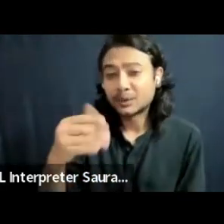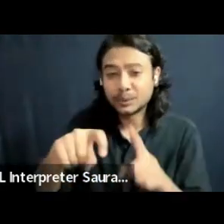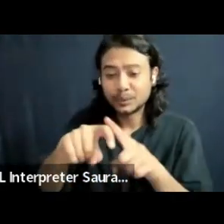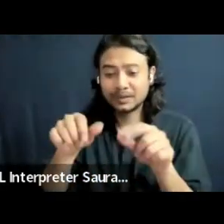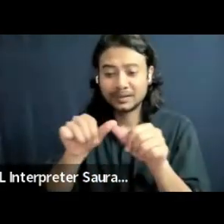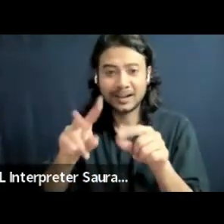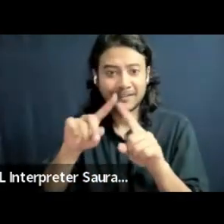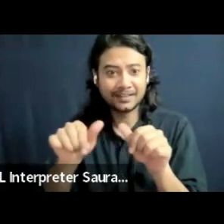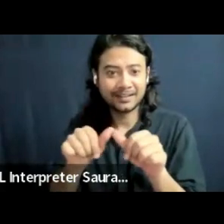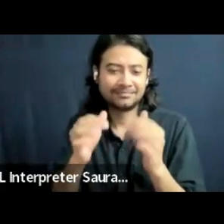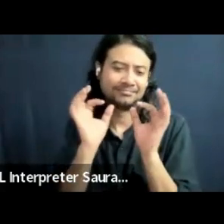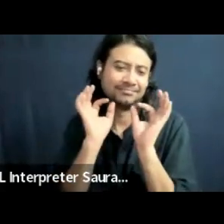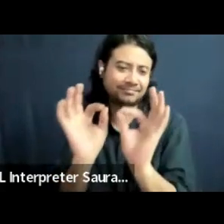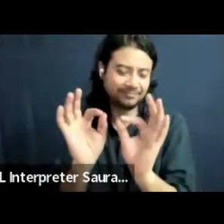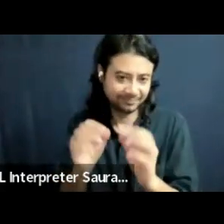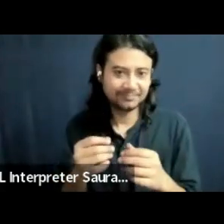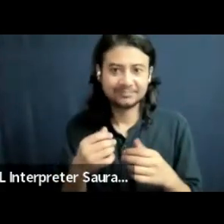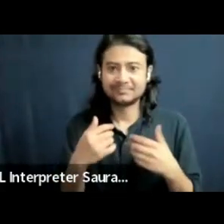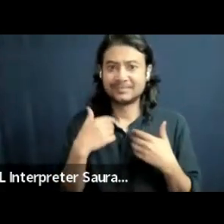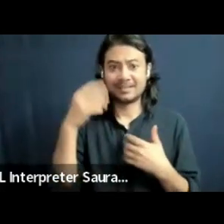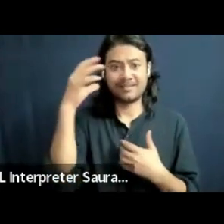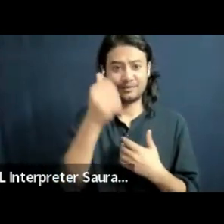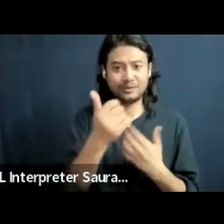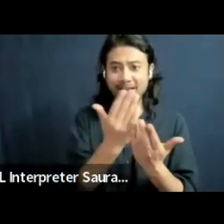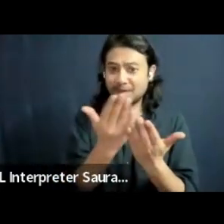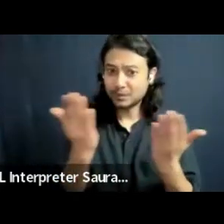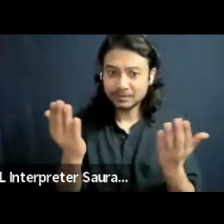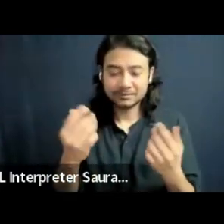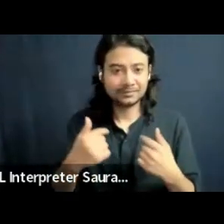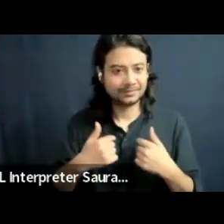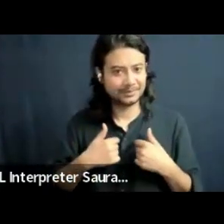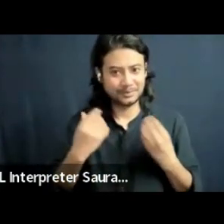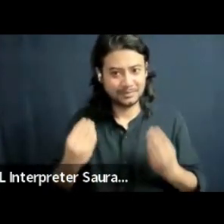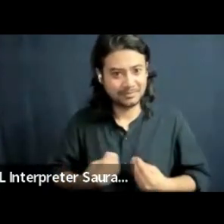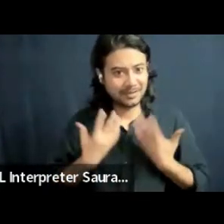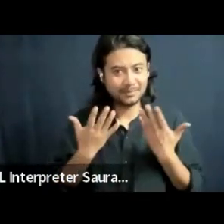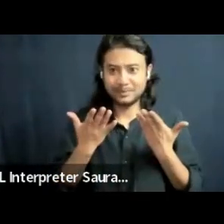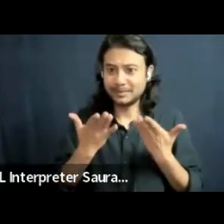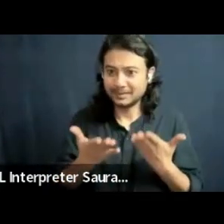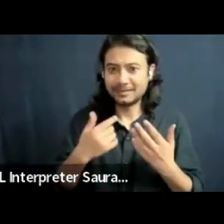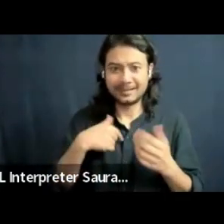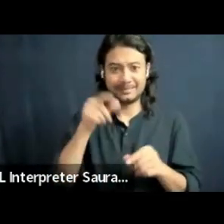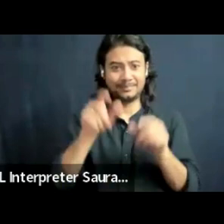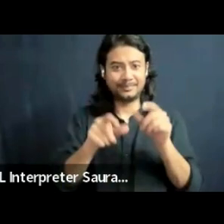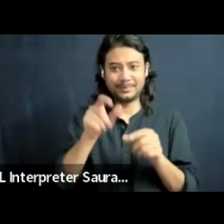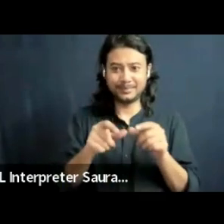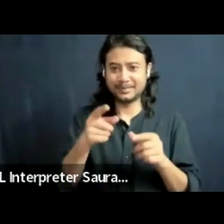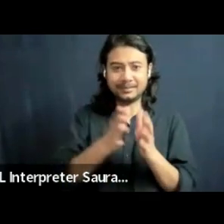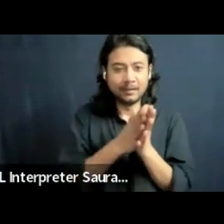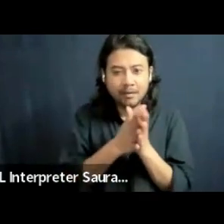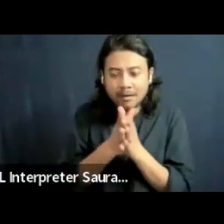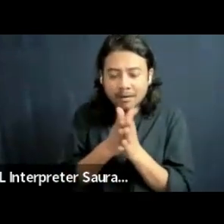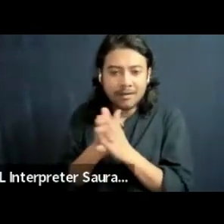It's a pleasure to be here with you today, and I'm really excited to see such interest and such a high